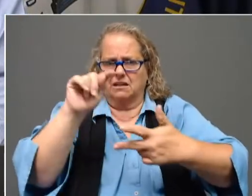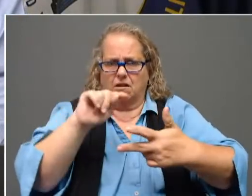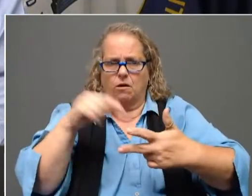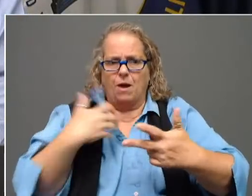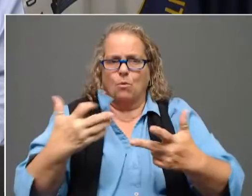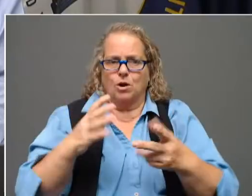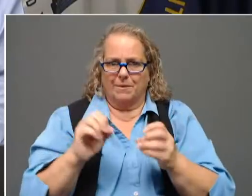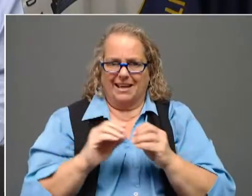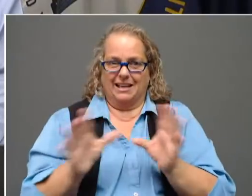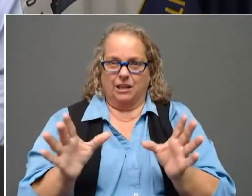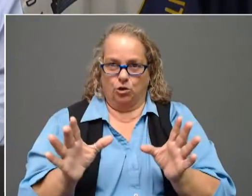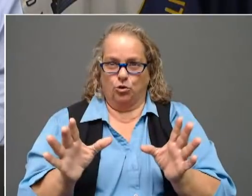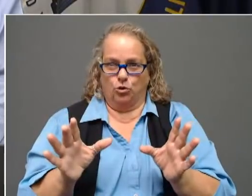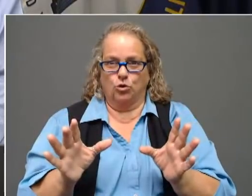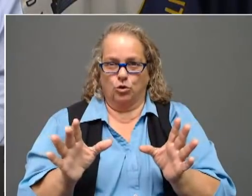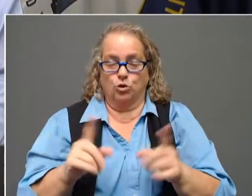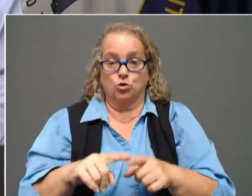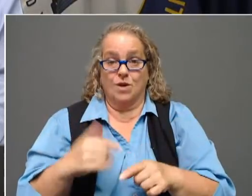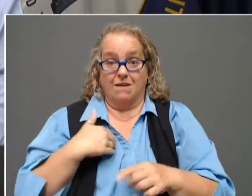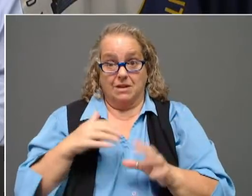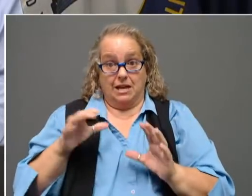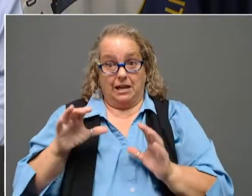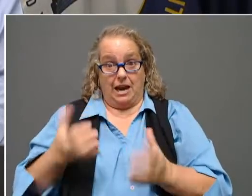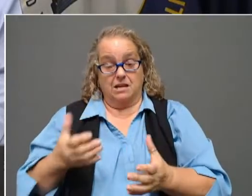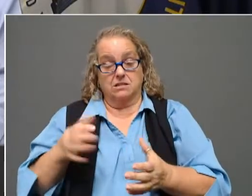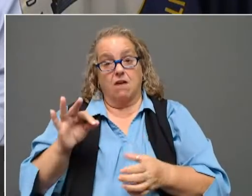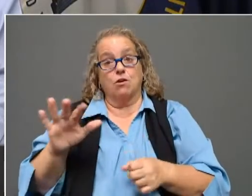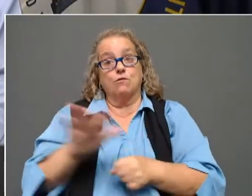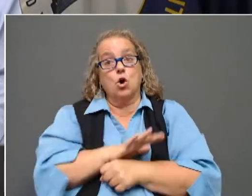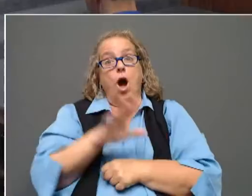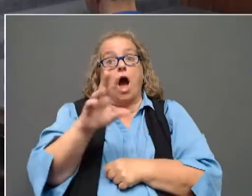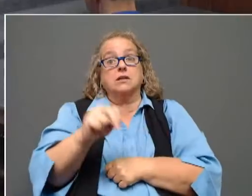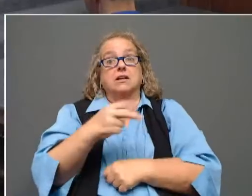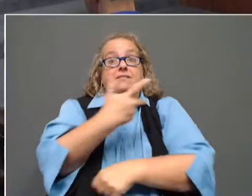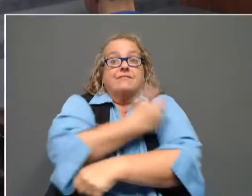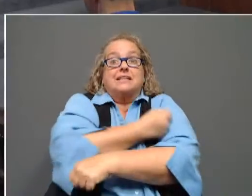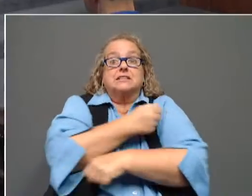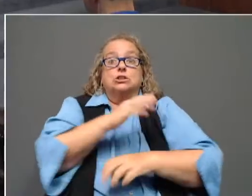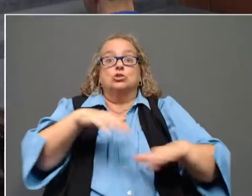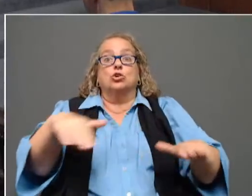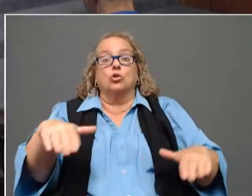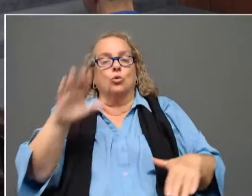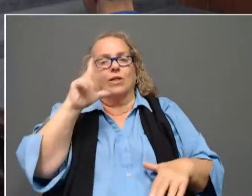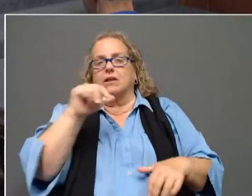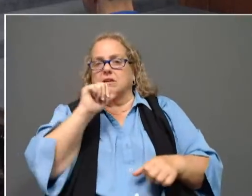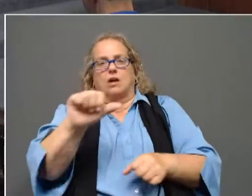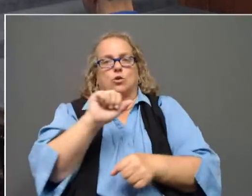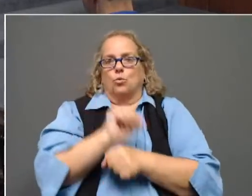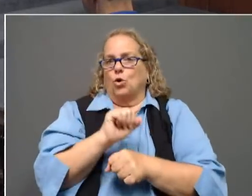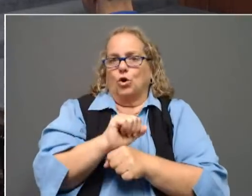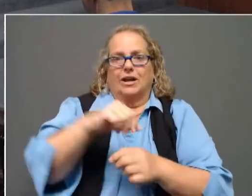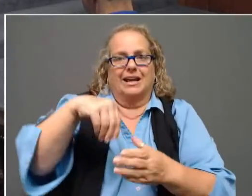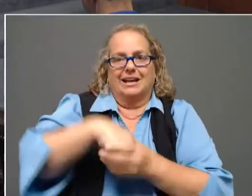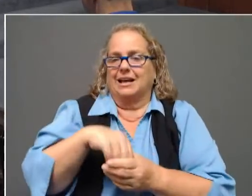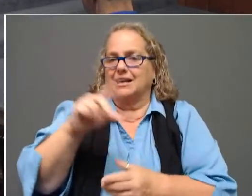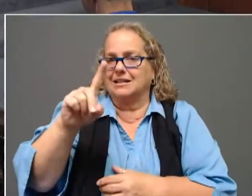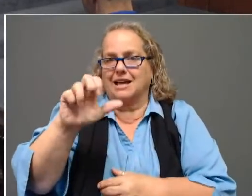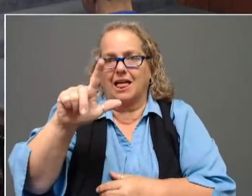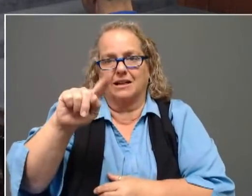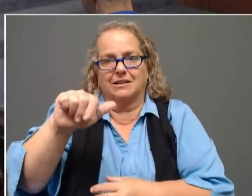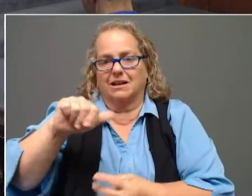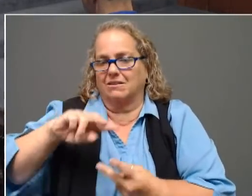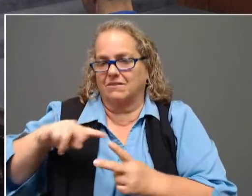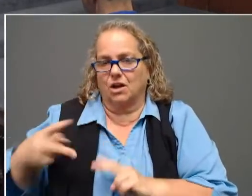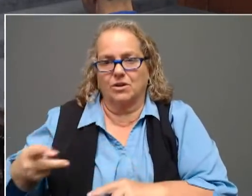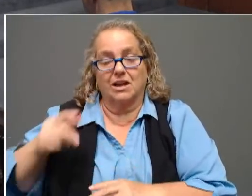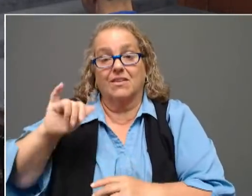having a class of entirely unvaccinated children won't work in the Delta variant in any way, form, or fashion. That's